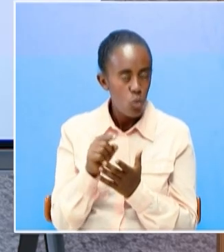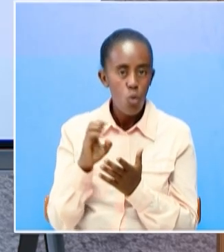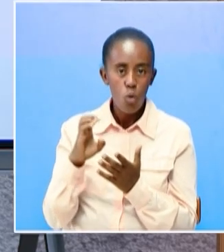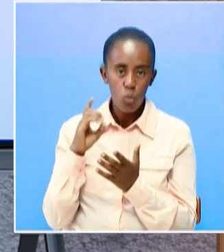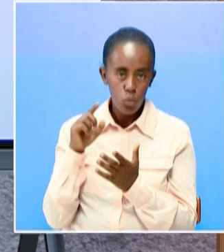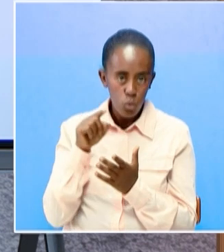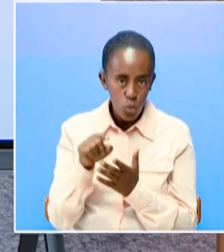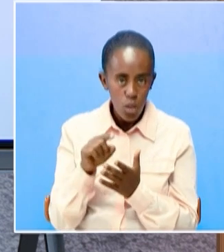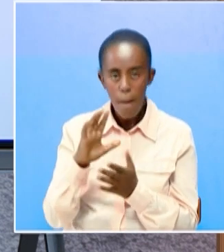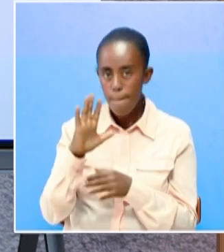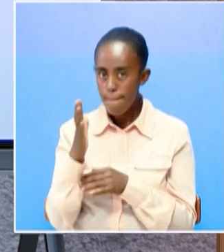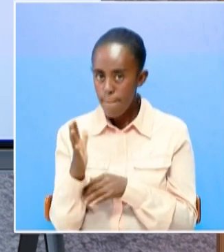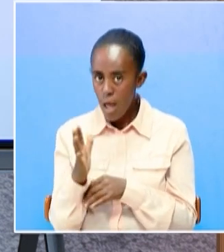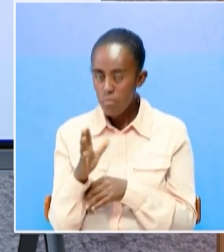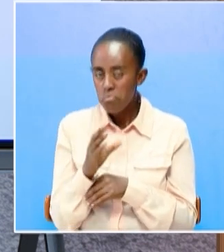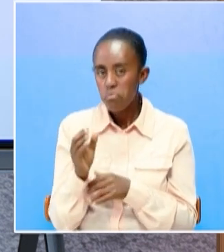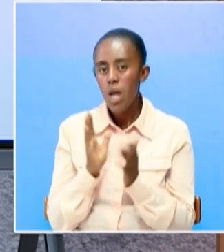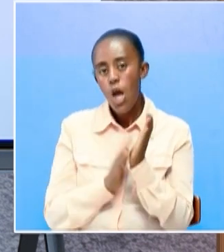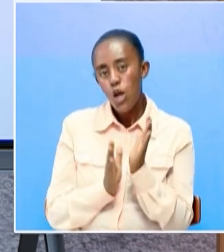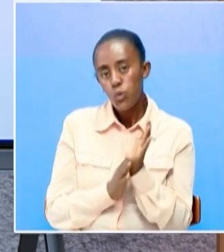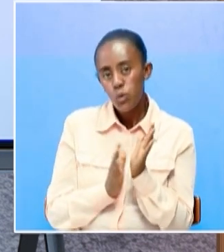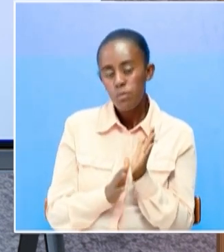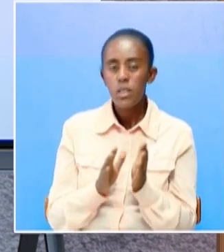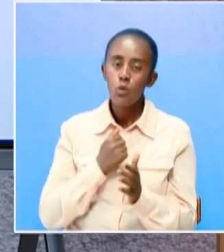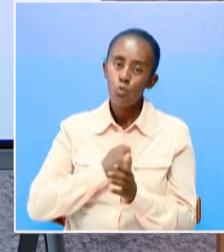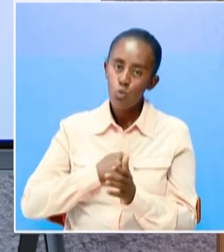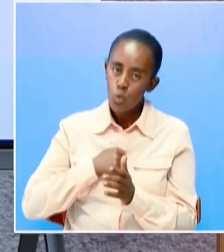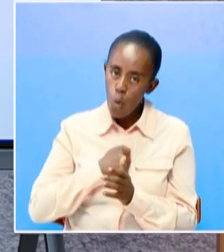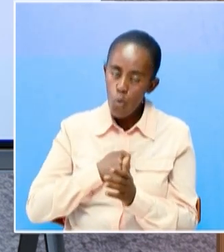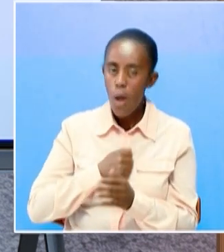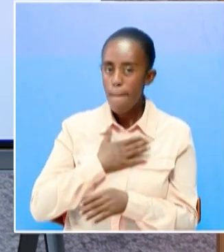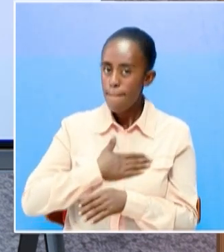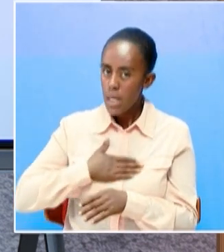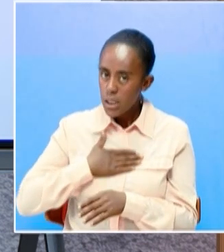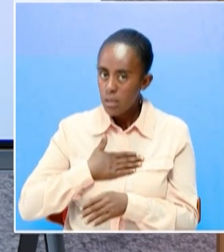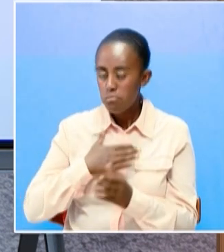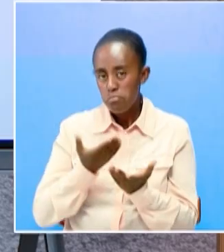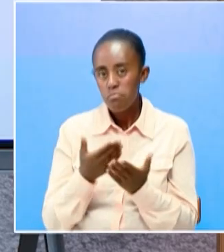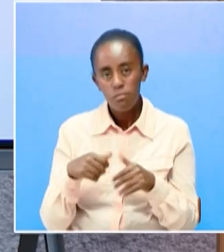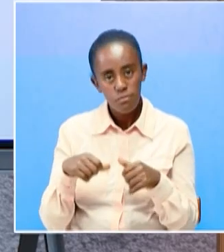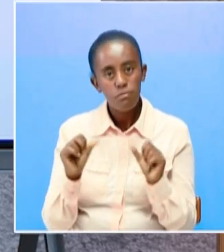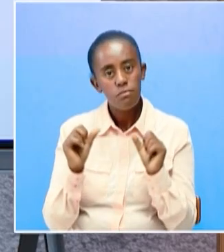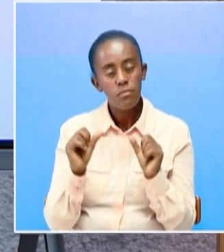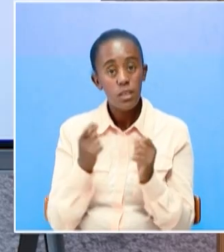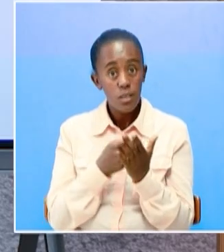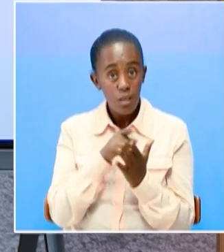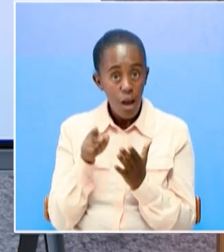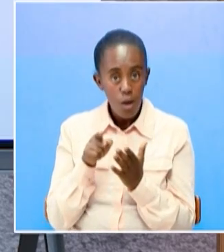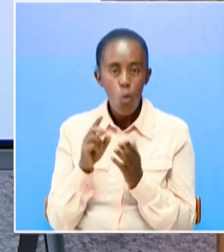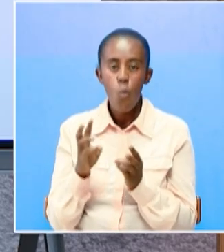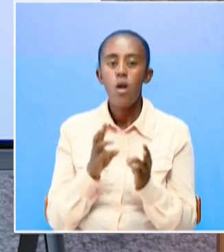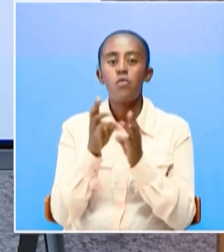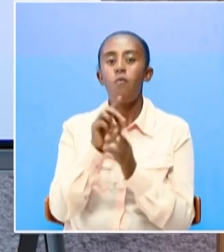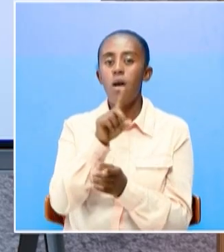you, may, excuse me, sorry, please, and so forth. They are what? The ways of